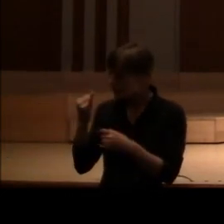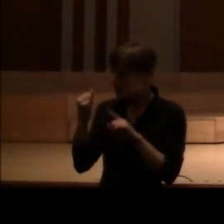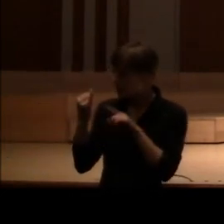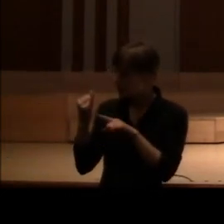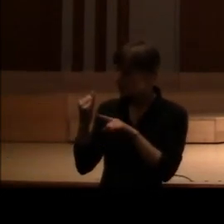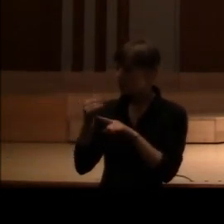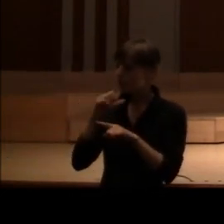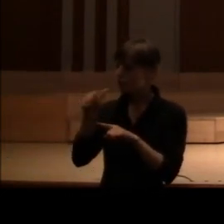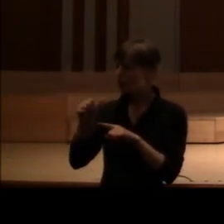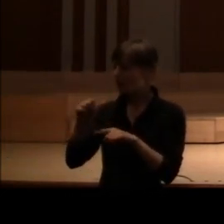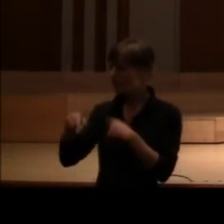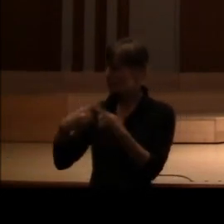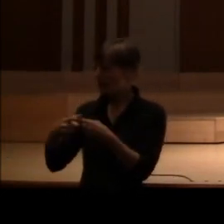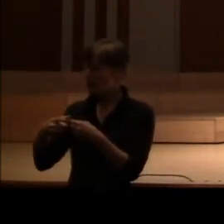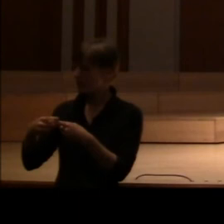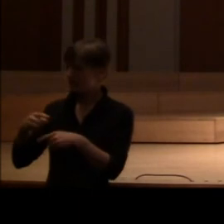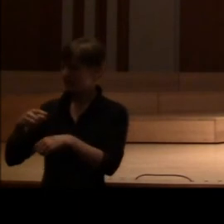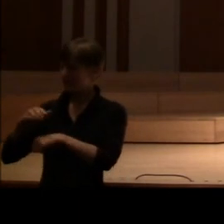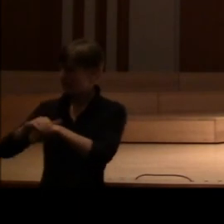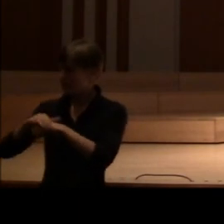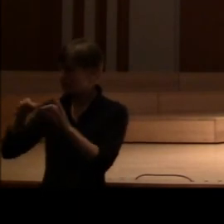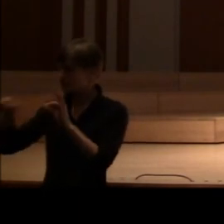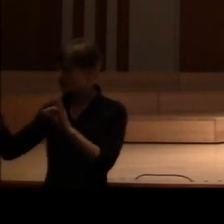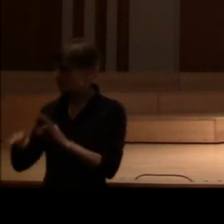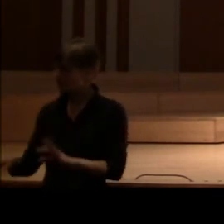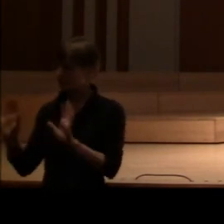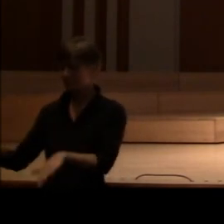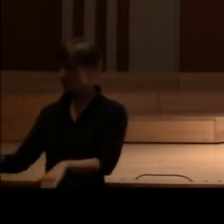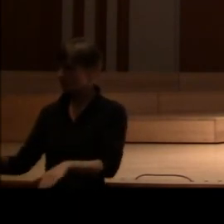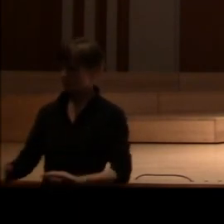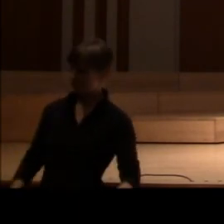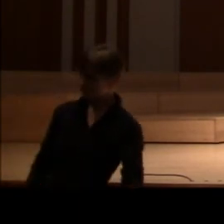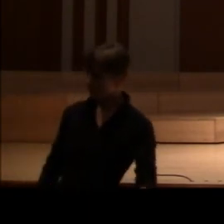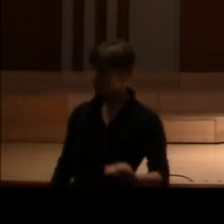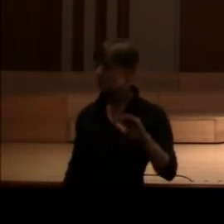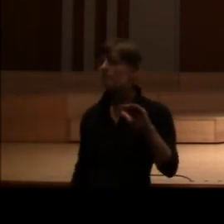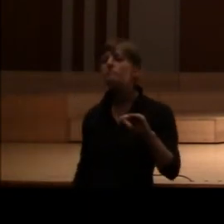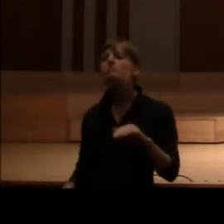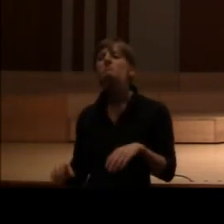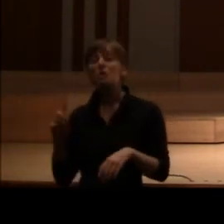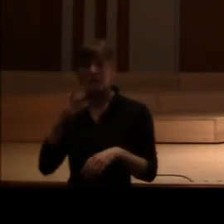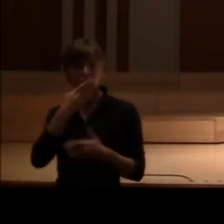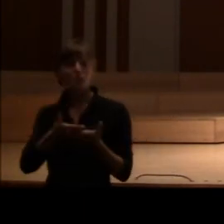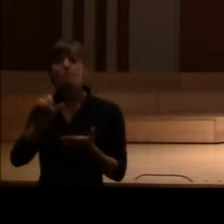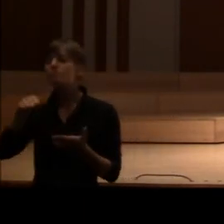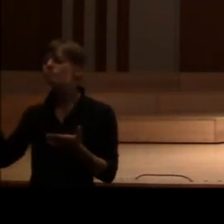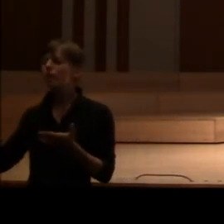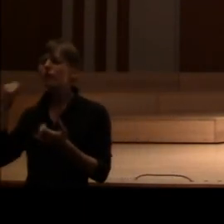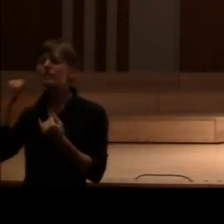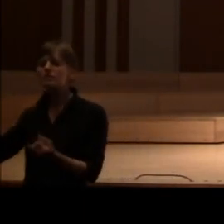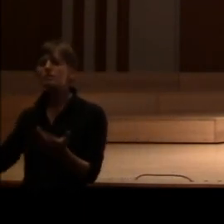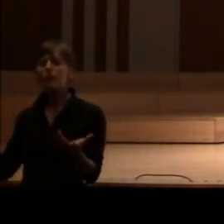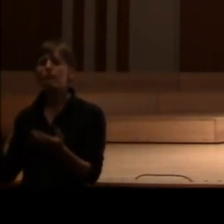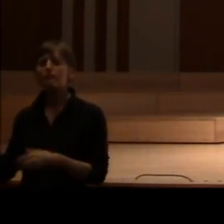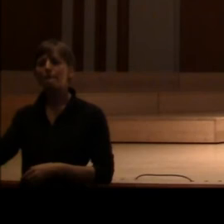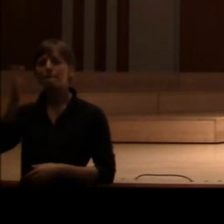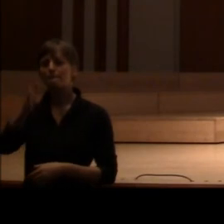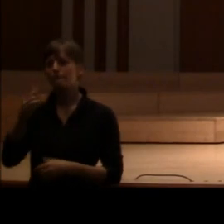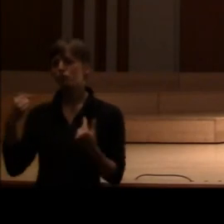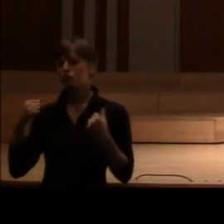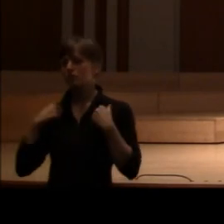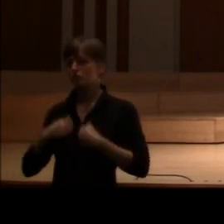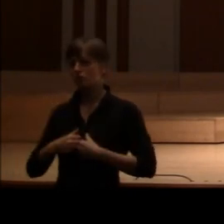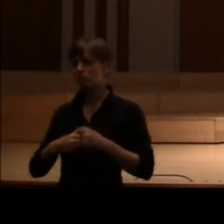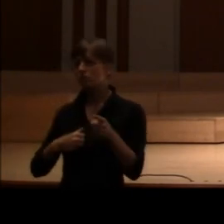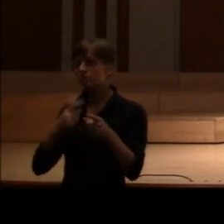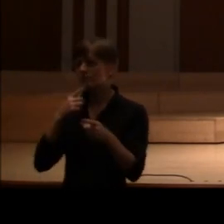there's the structure, can be incredibly important. What are some other ways we can preserve creativity? As a staff at Inglewood Elementary, we've been